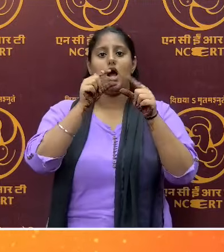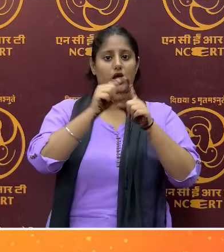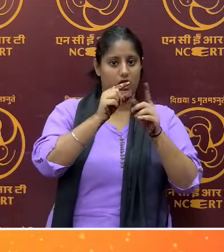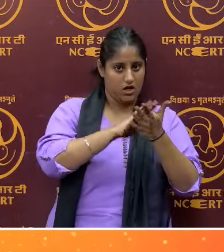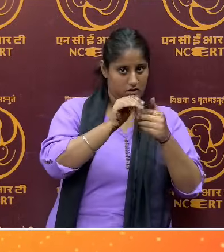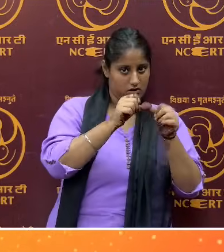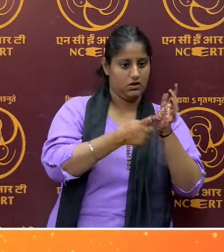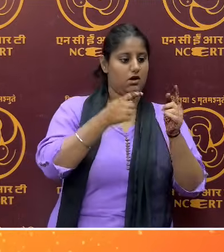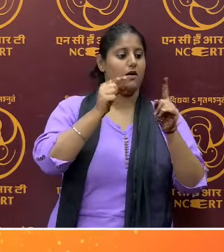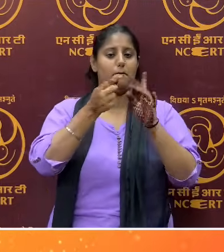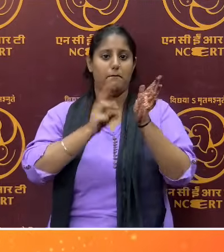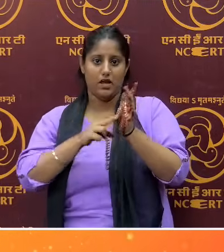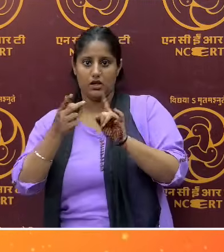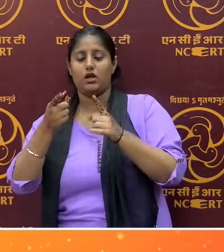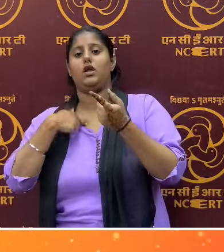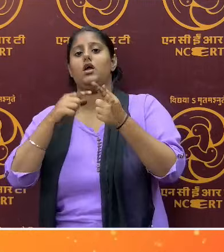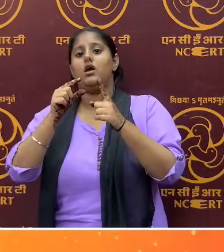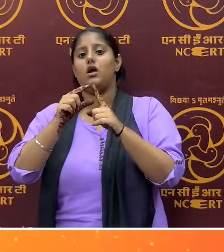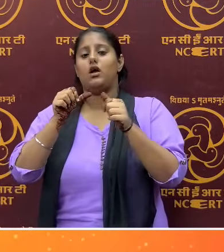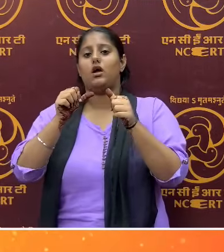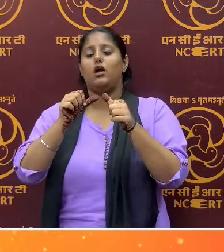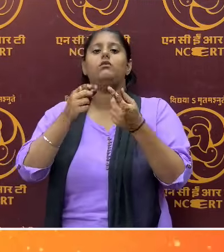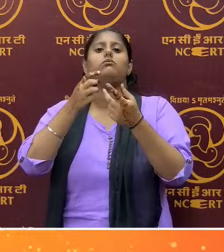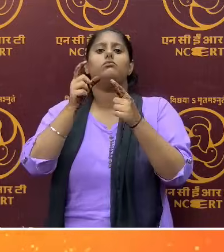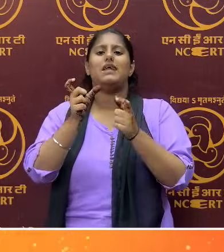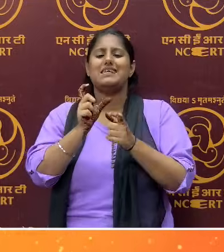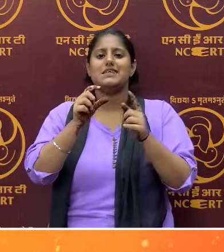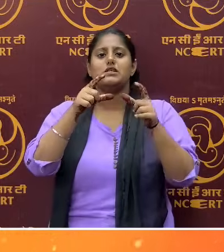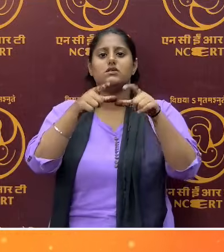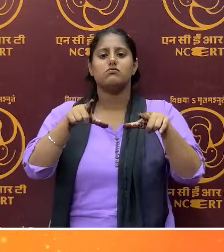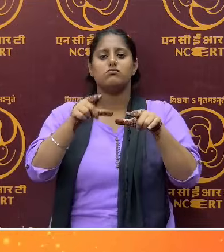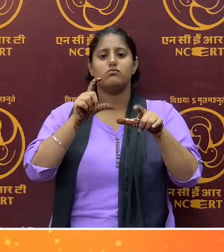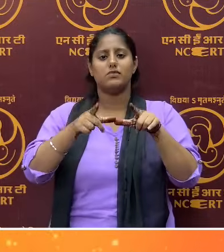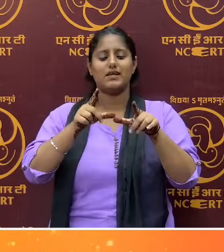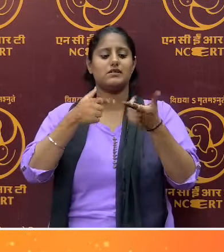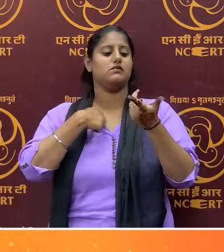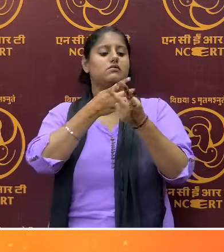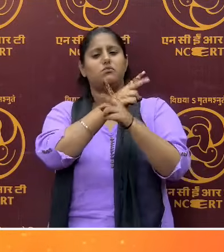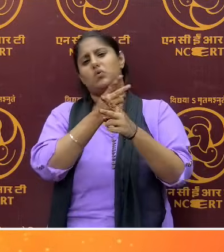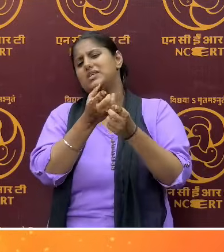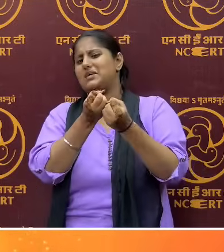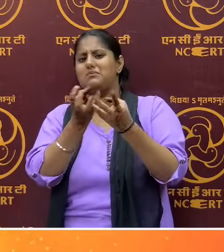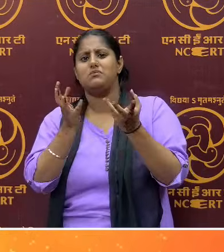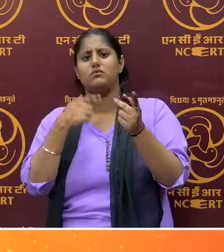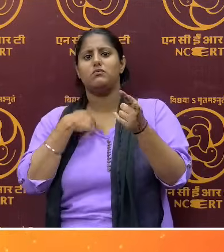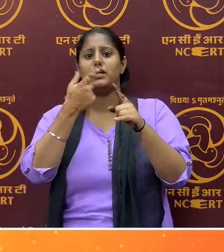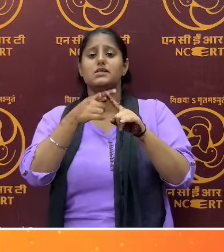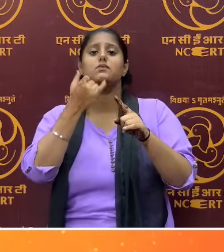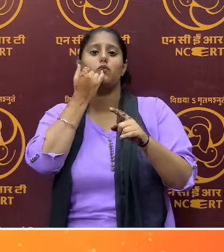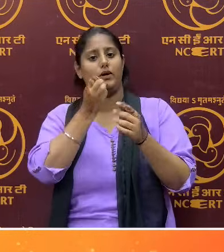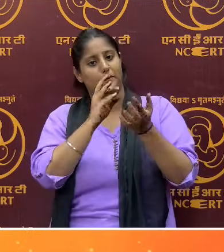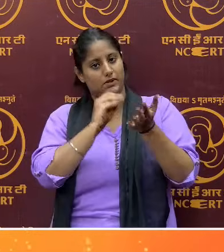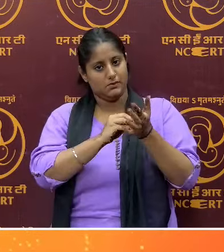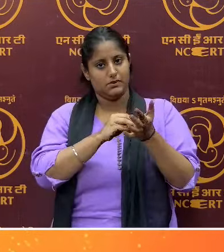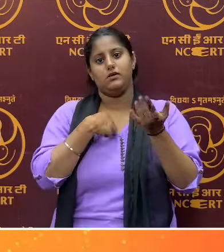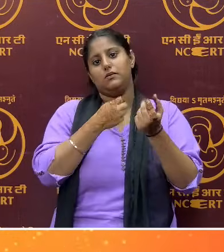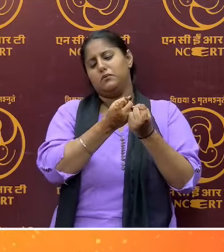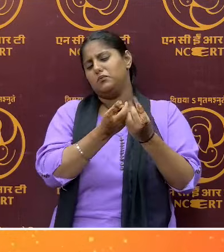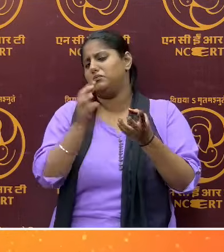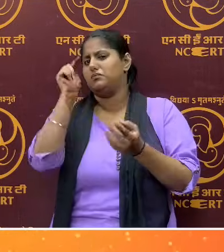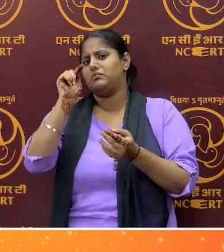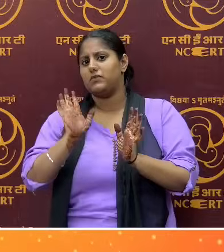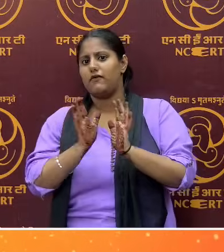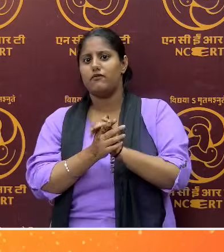PAN, driving license, Upper ID, or we can login with username, or we can login with mobile number. There are multiple options over